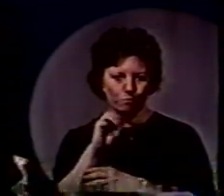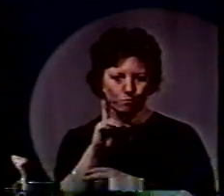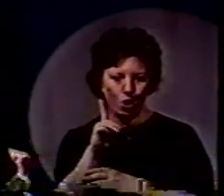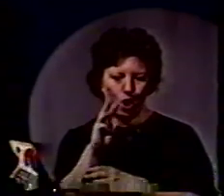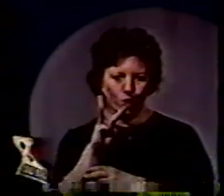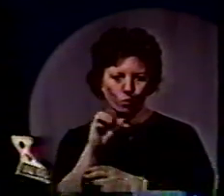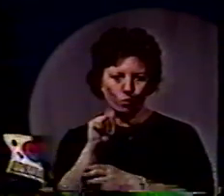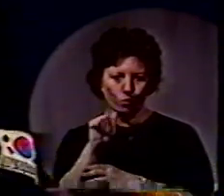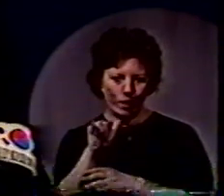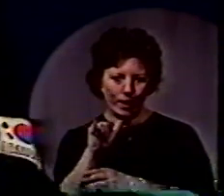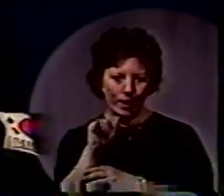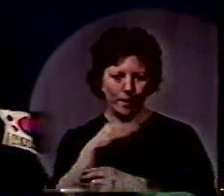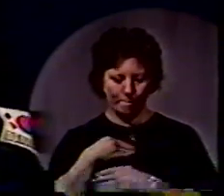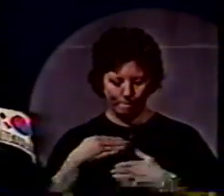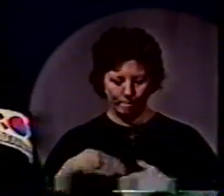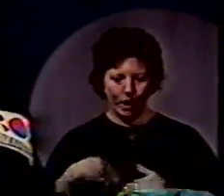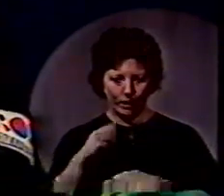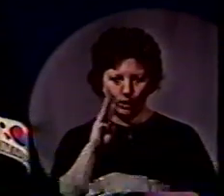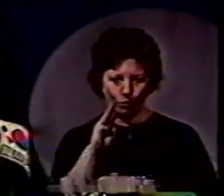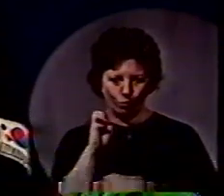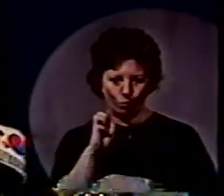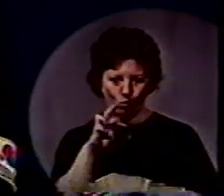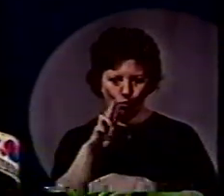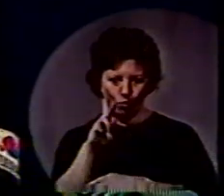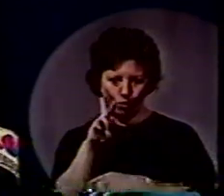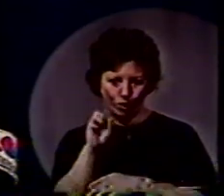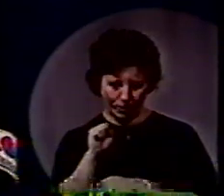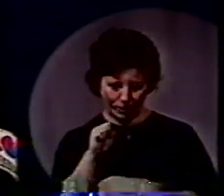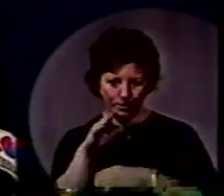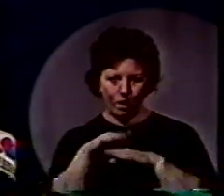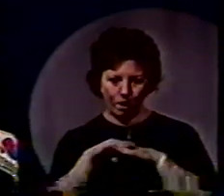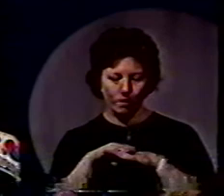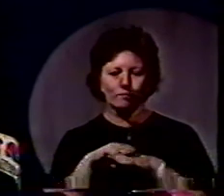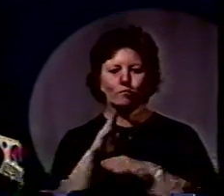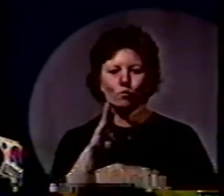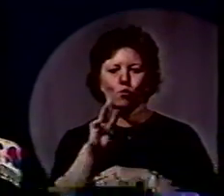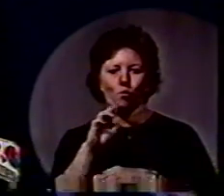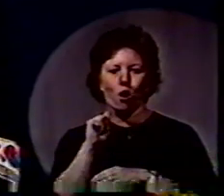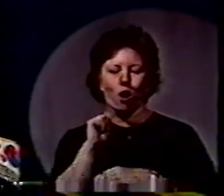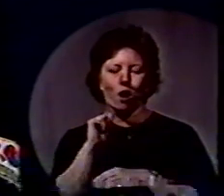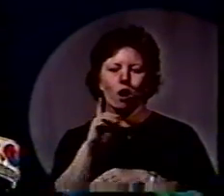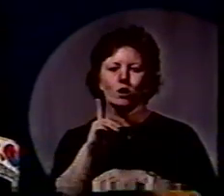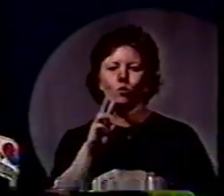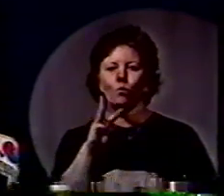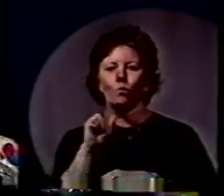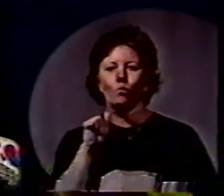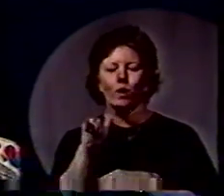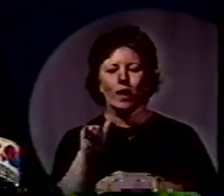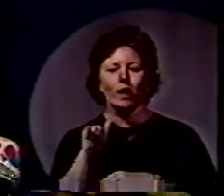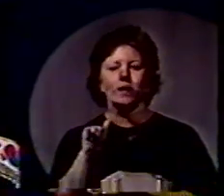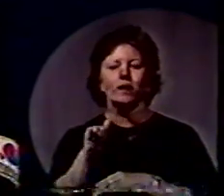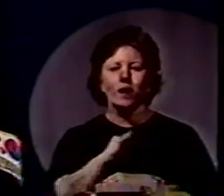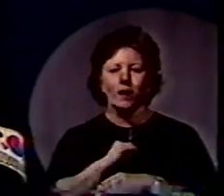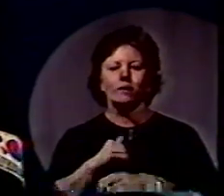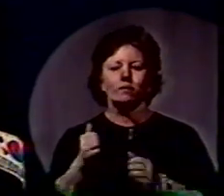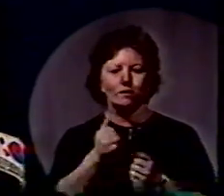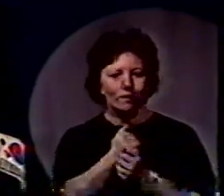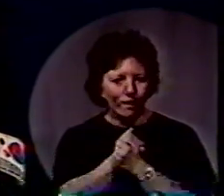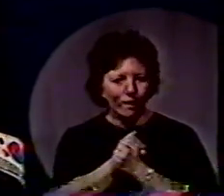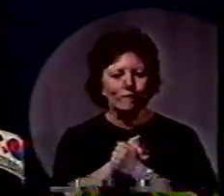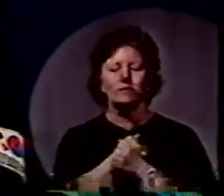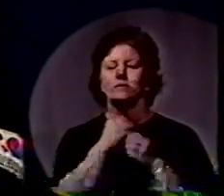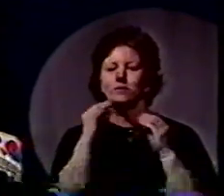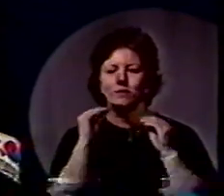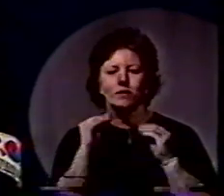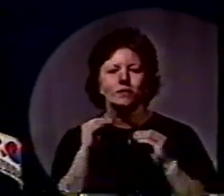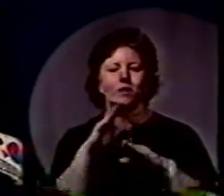Broadway. And it's been great having the opportunity to get involved with the community and teach my classes. They're on Saturdays